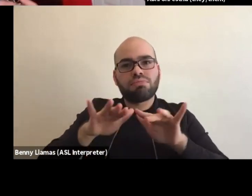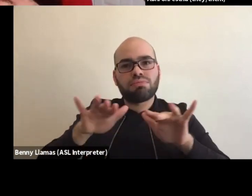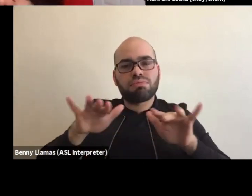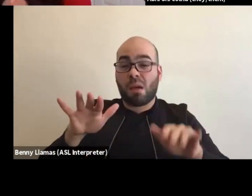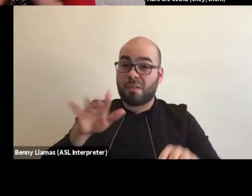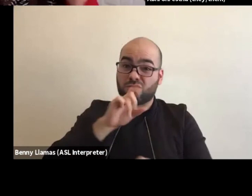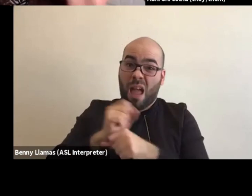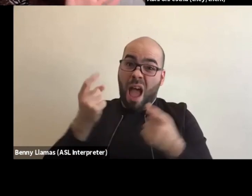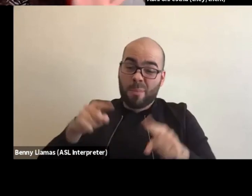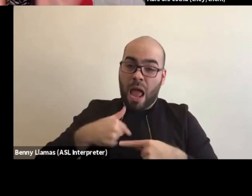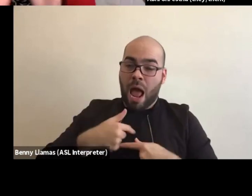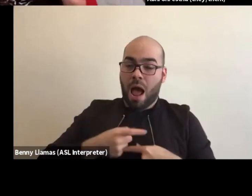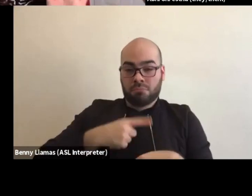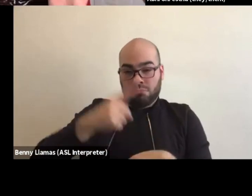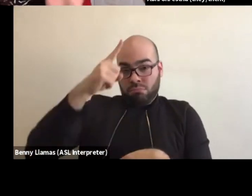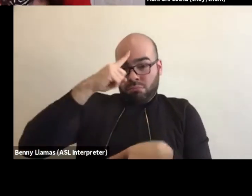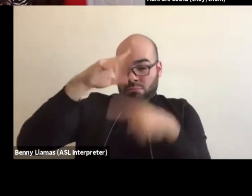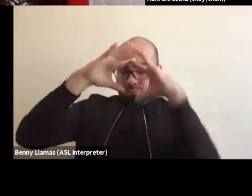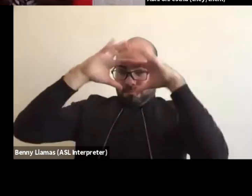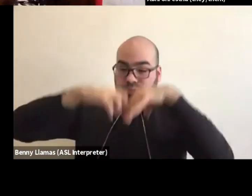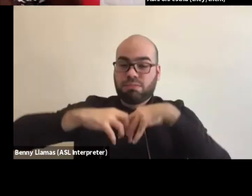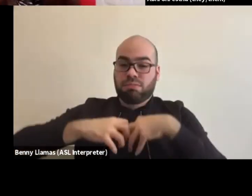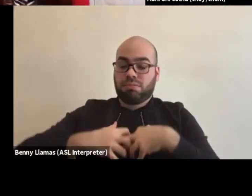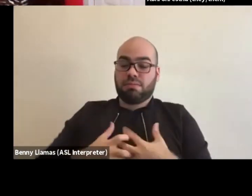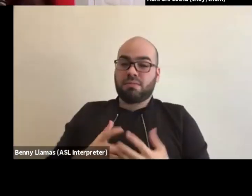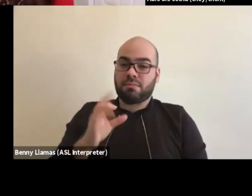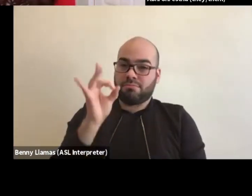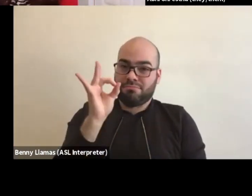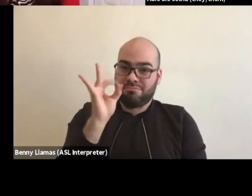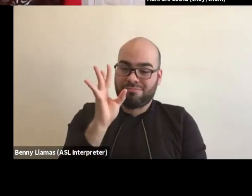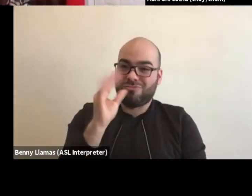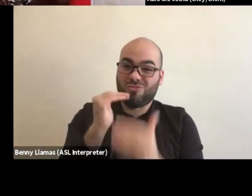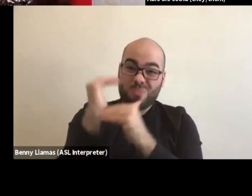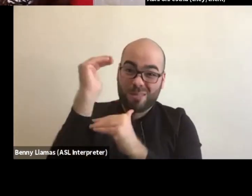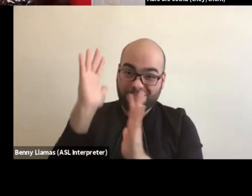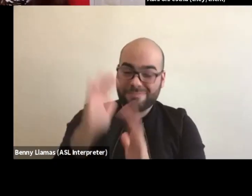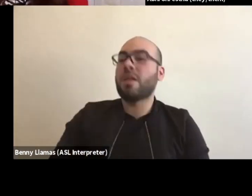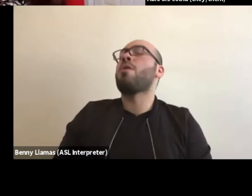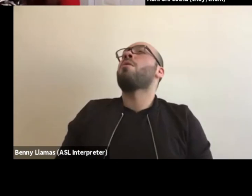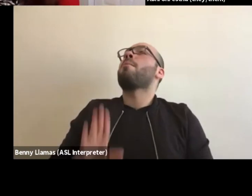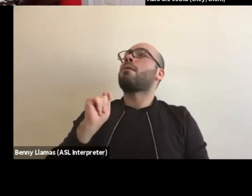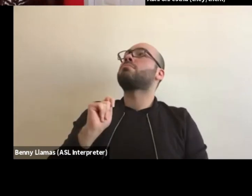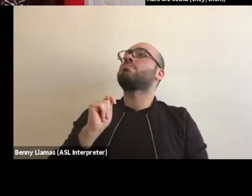point. Like it was a lot. But eventually my books were chosen